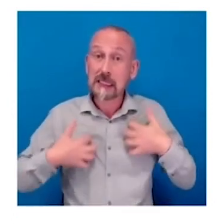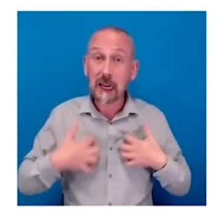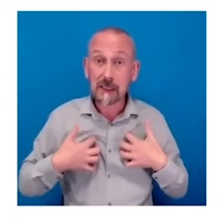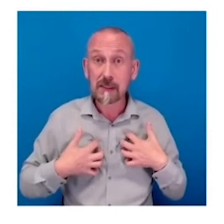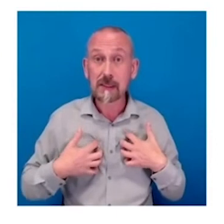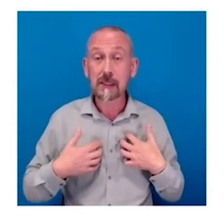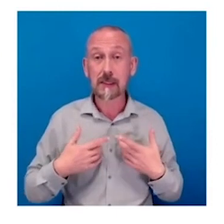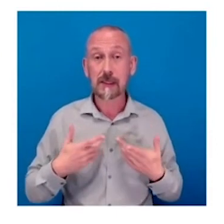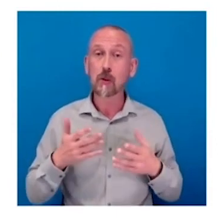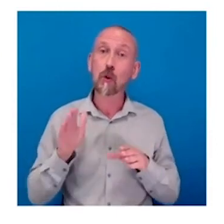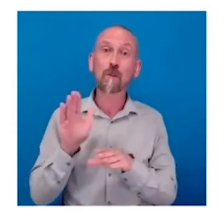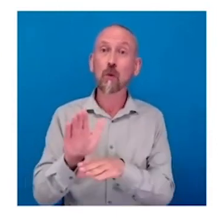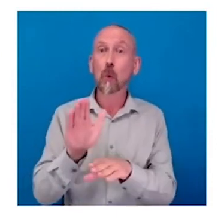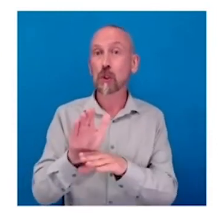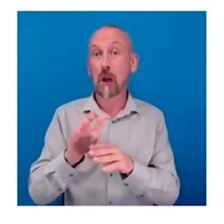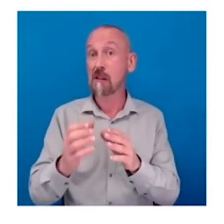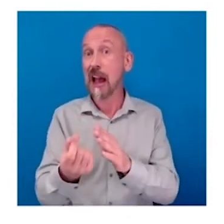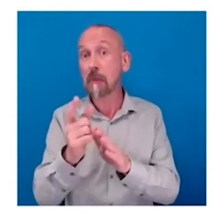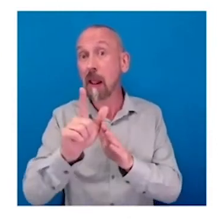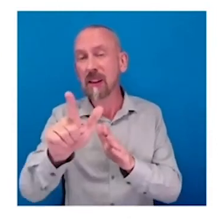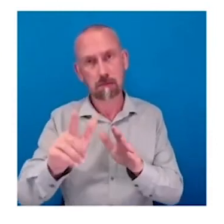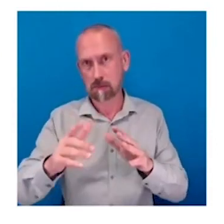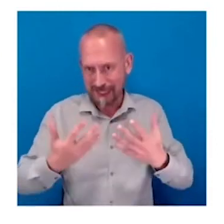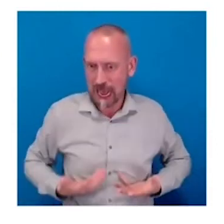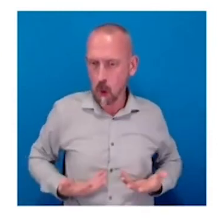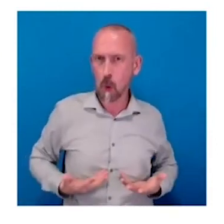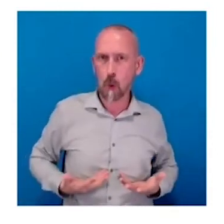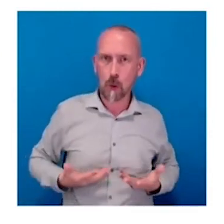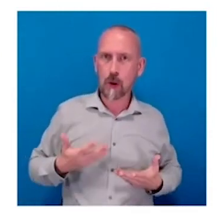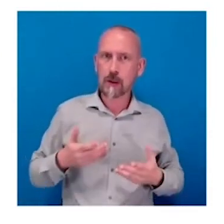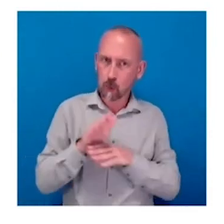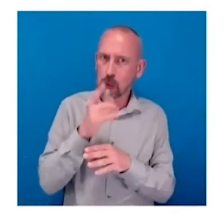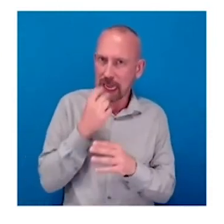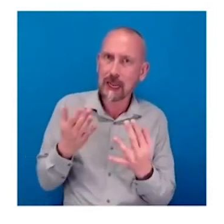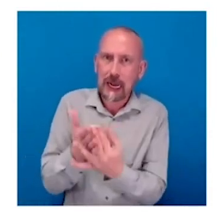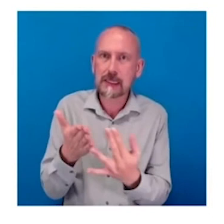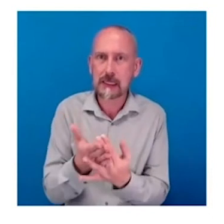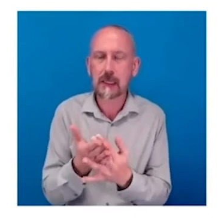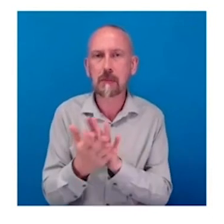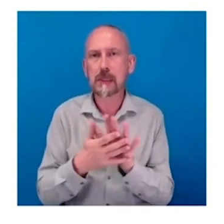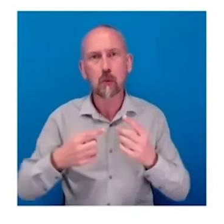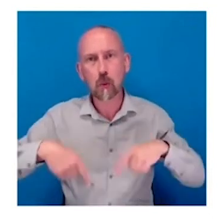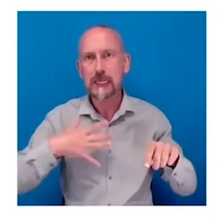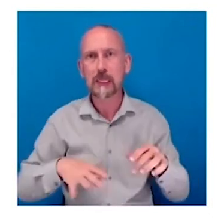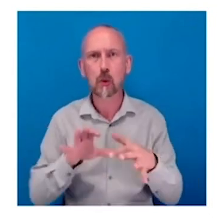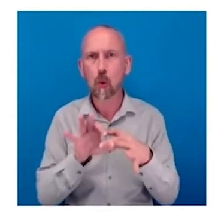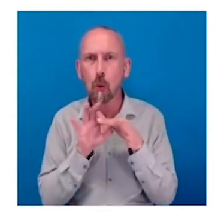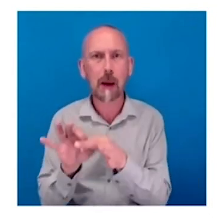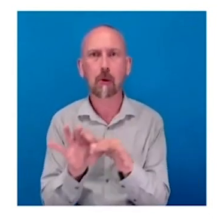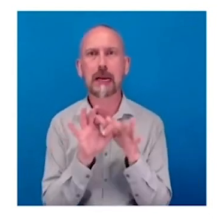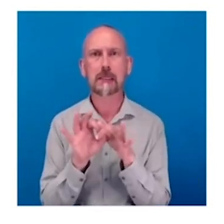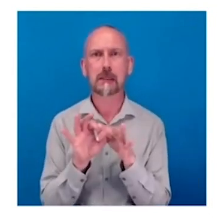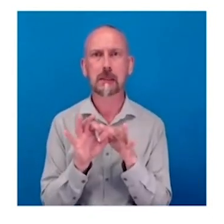The future is now. The future is accessible. We just have to collaborate across organizations and